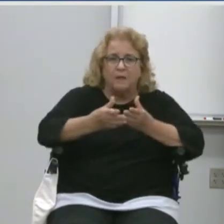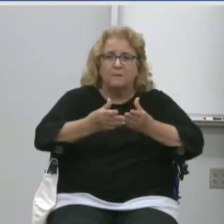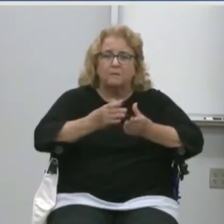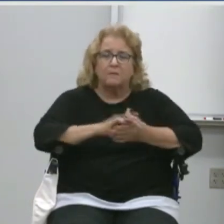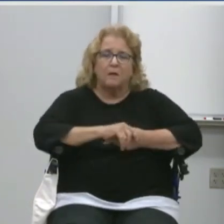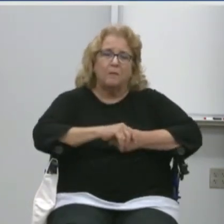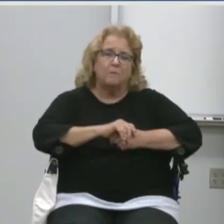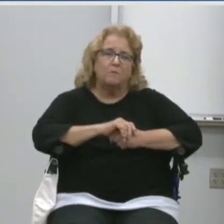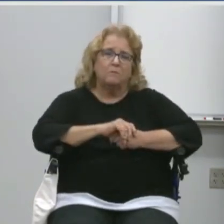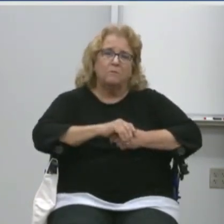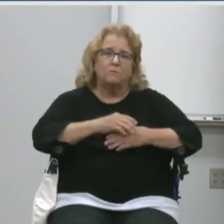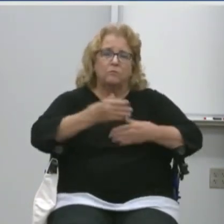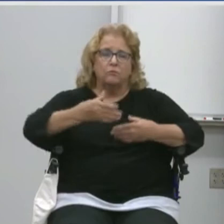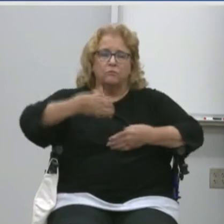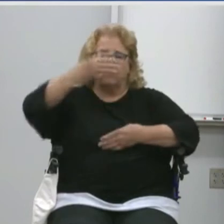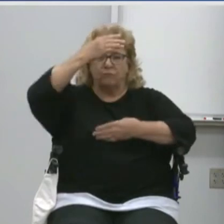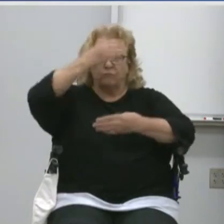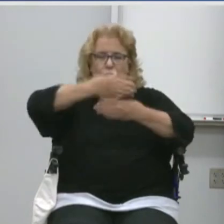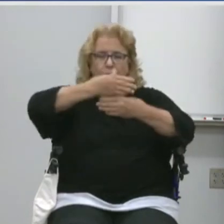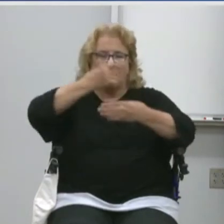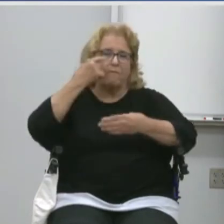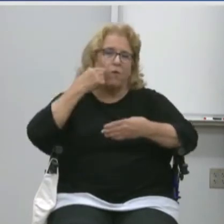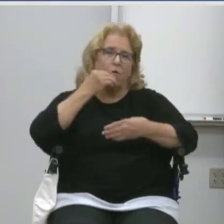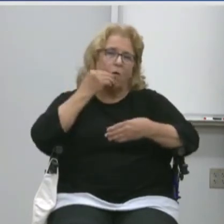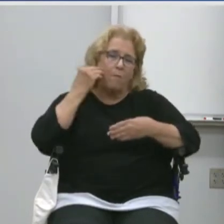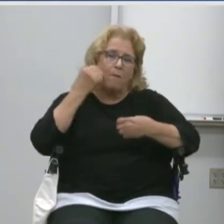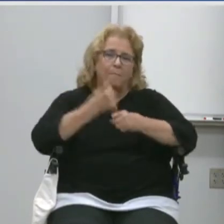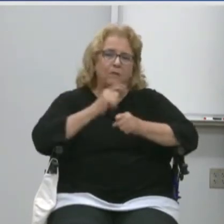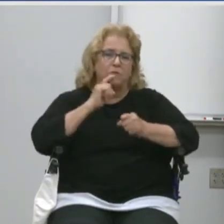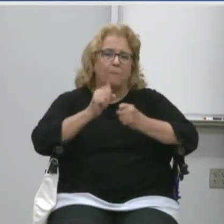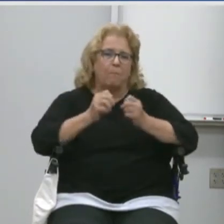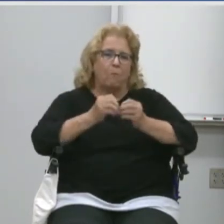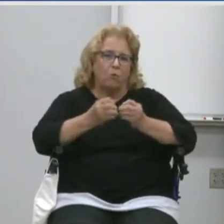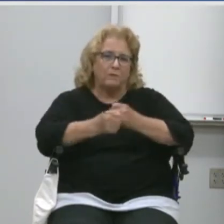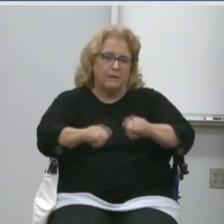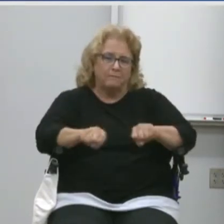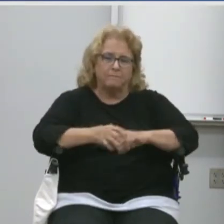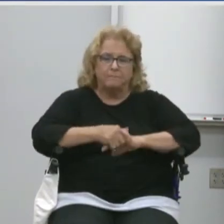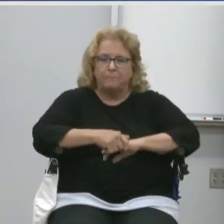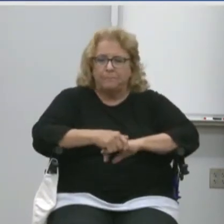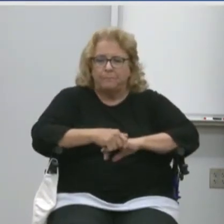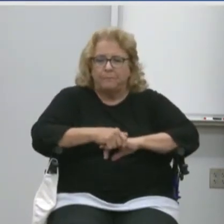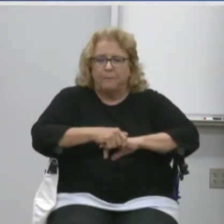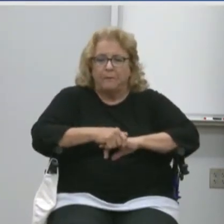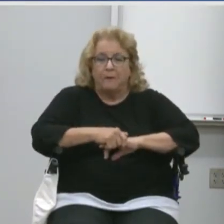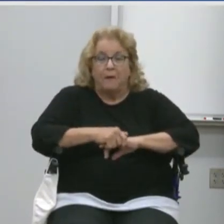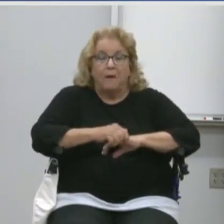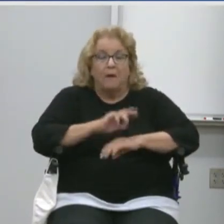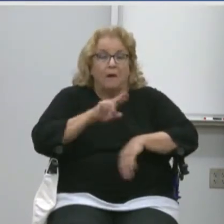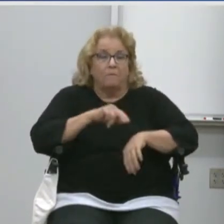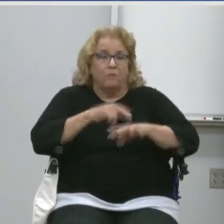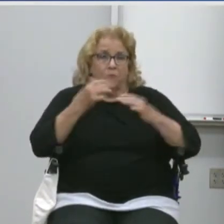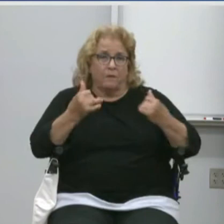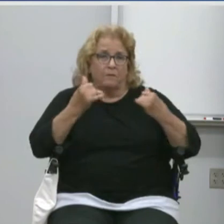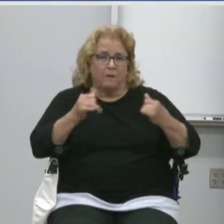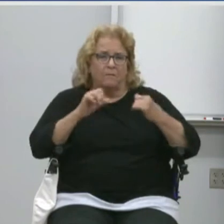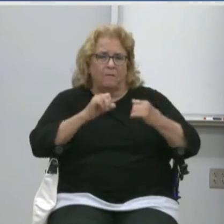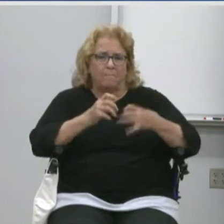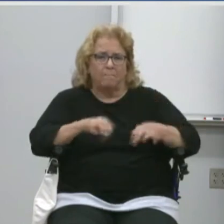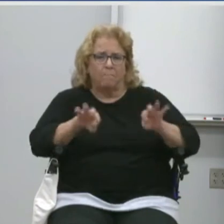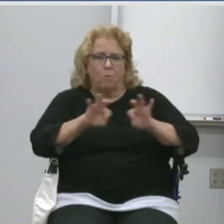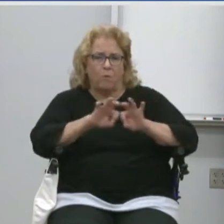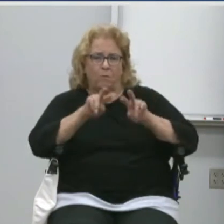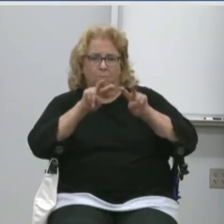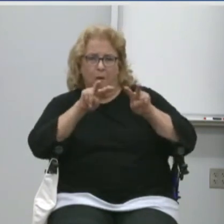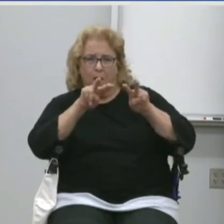manufactured storm shutters for your home. And that even makes you even that much more secure. And of course, right now, it's so important to continue to monitoring